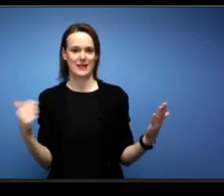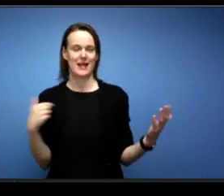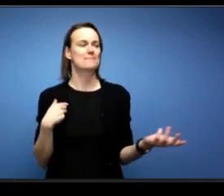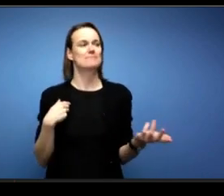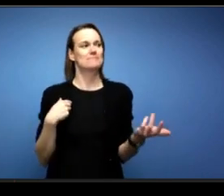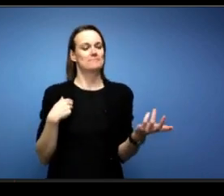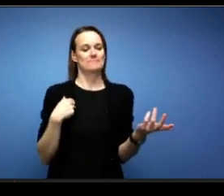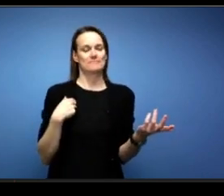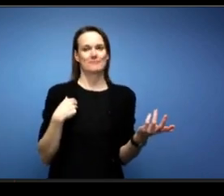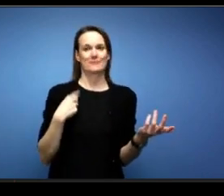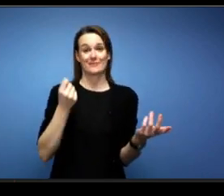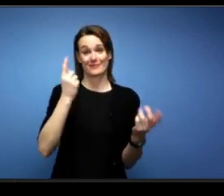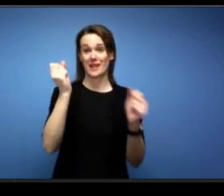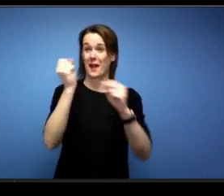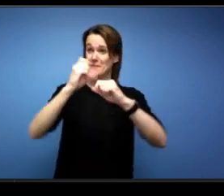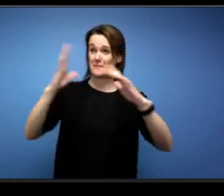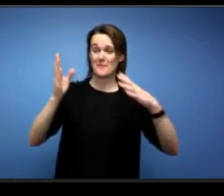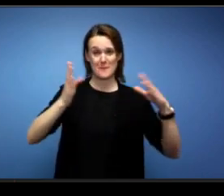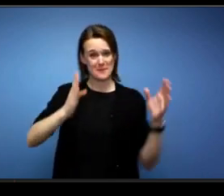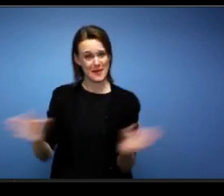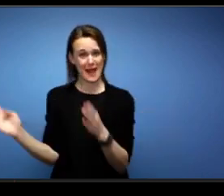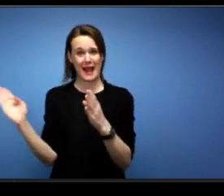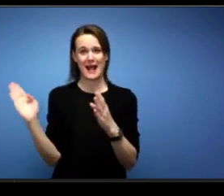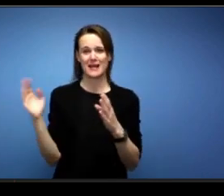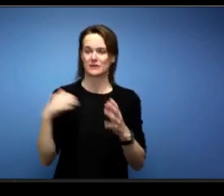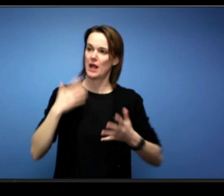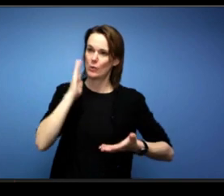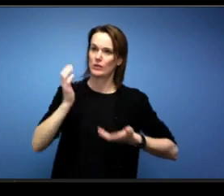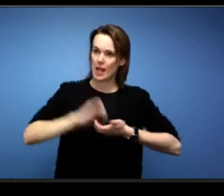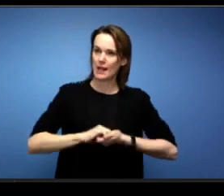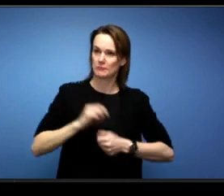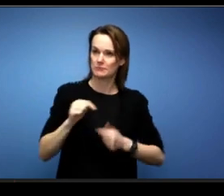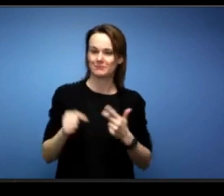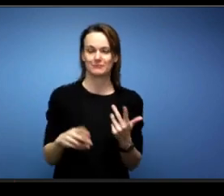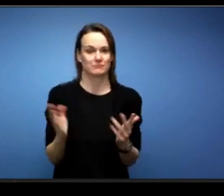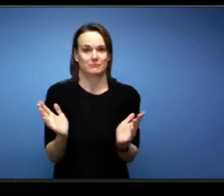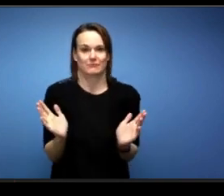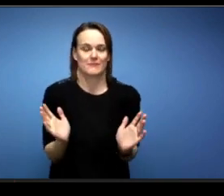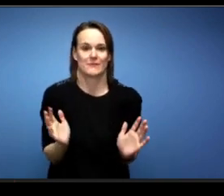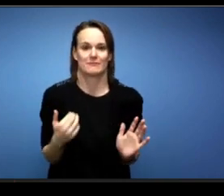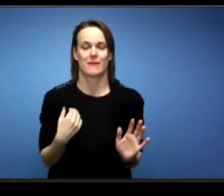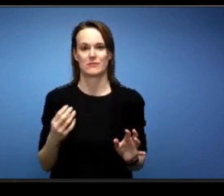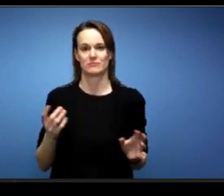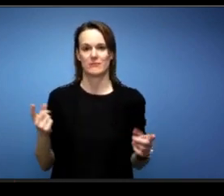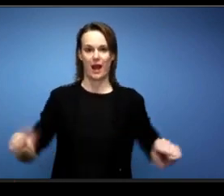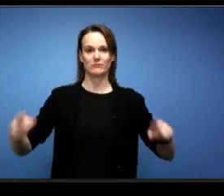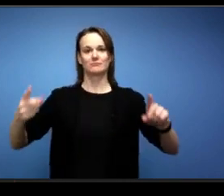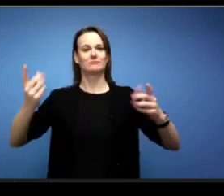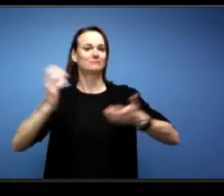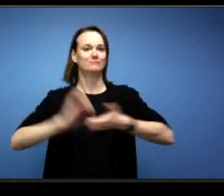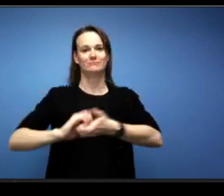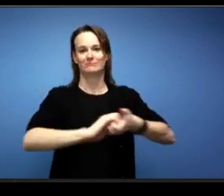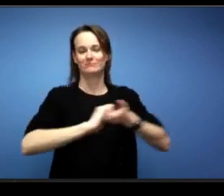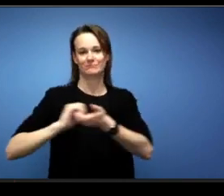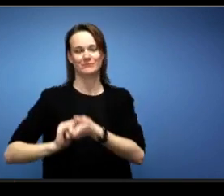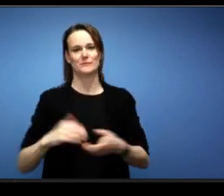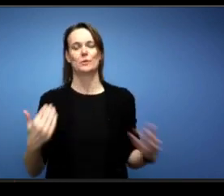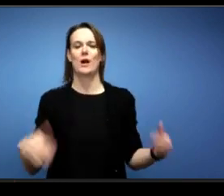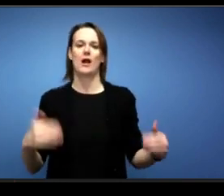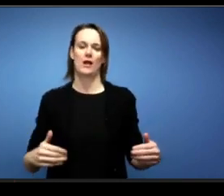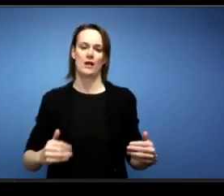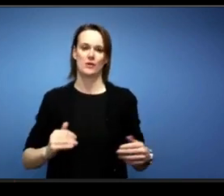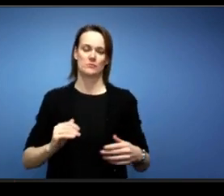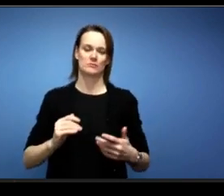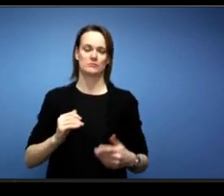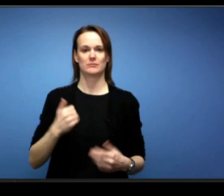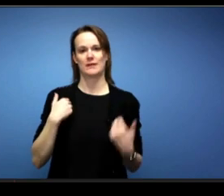I didn't have this as a plan starting out, but through these collaborations, we've really put together